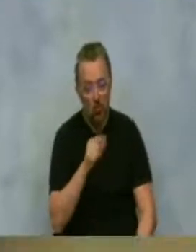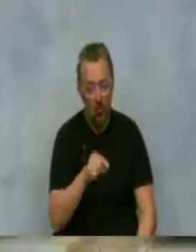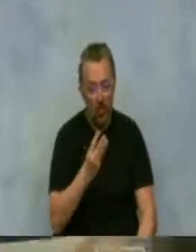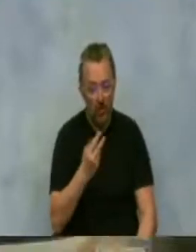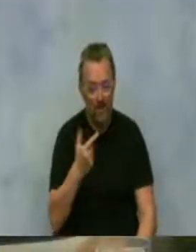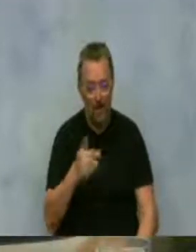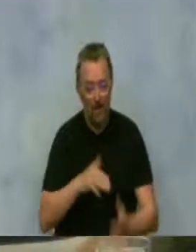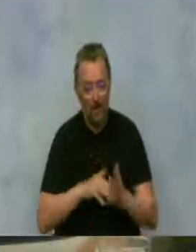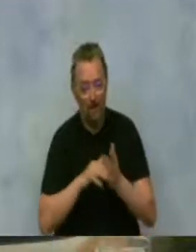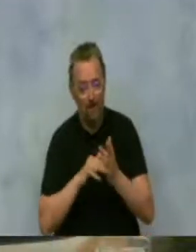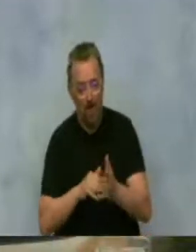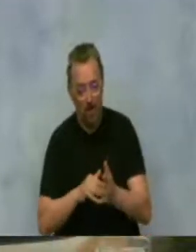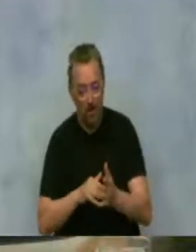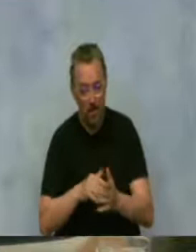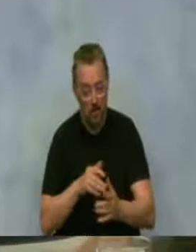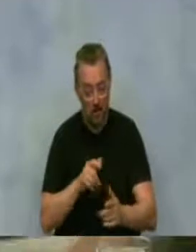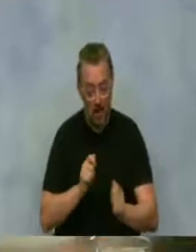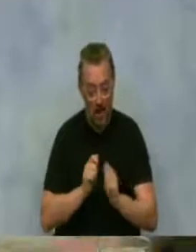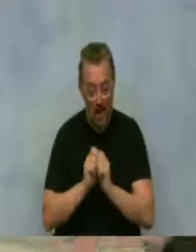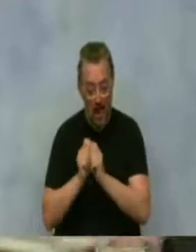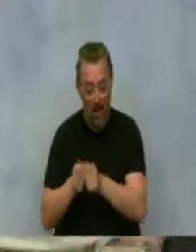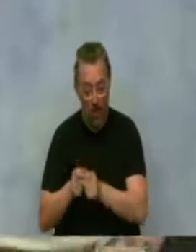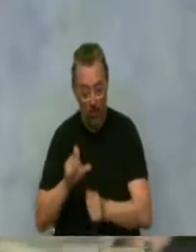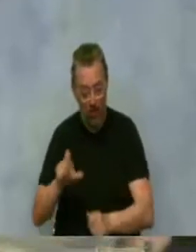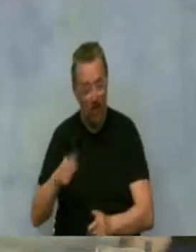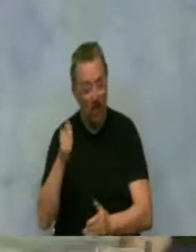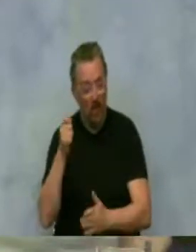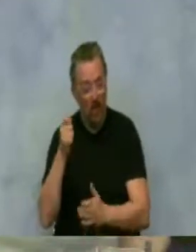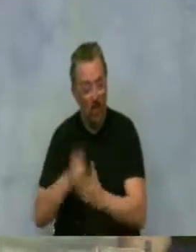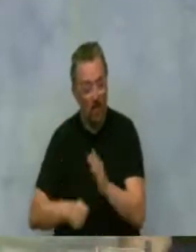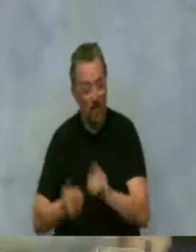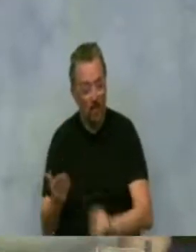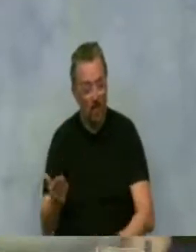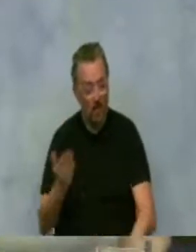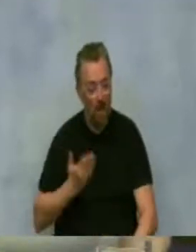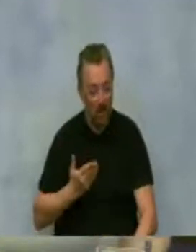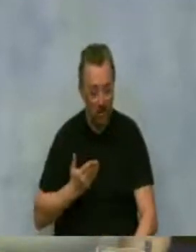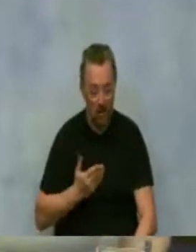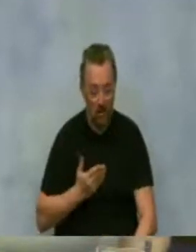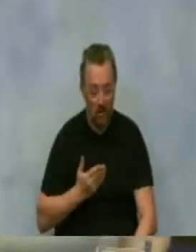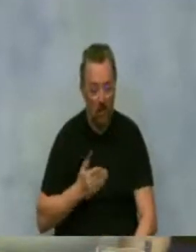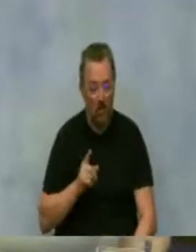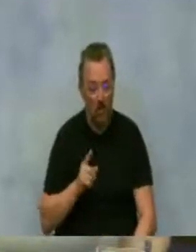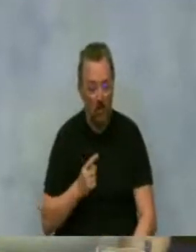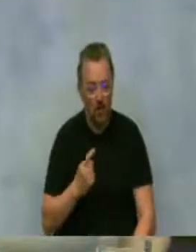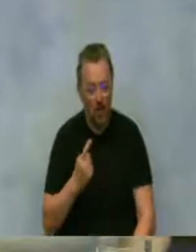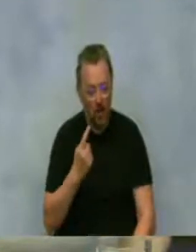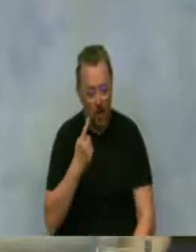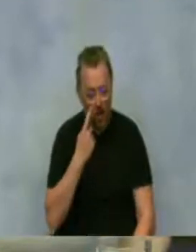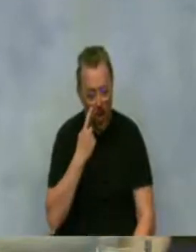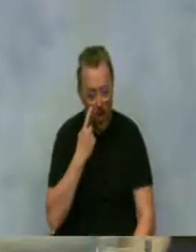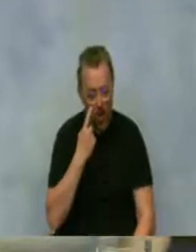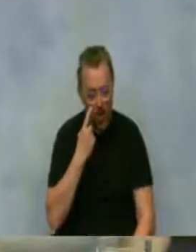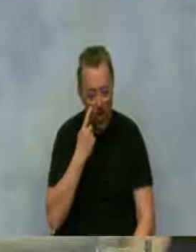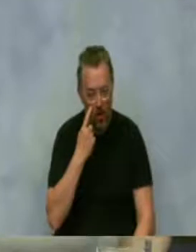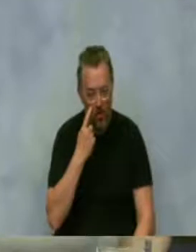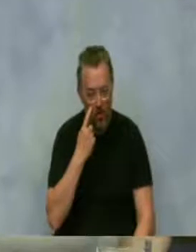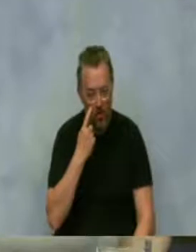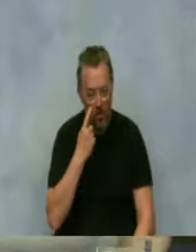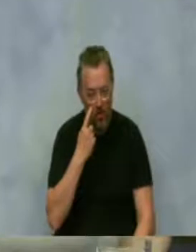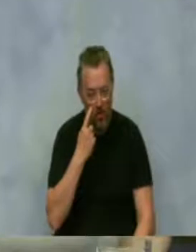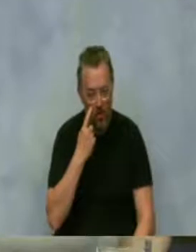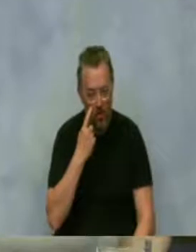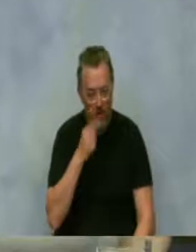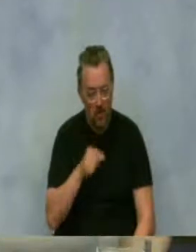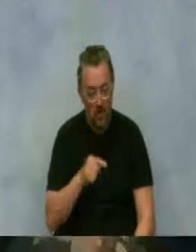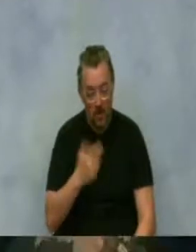million allocated for buybacks. But it looks, if I'm reading it right from earlier, that in